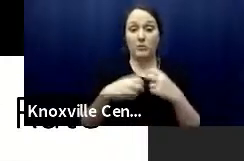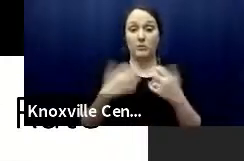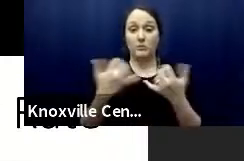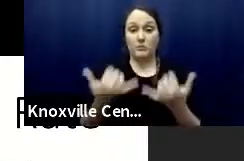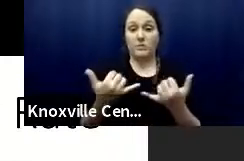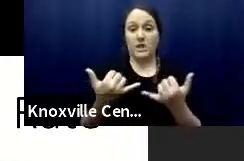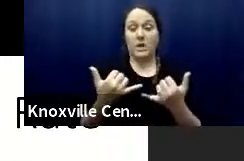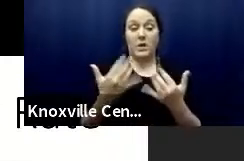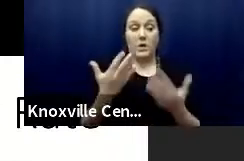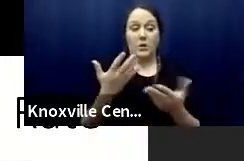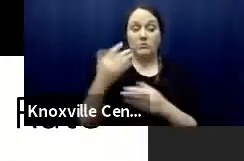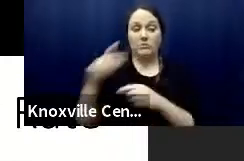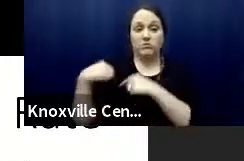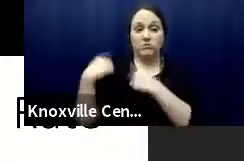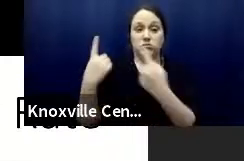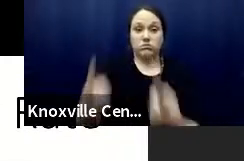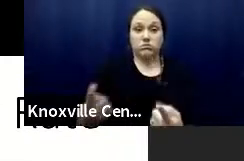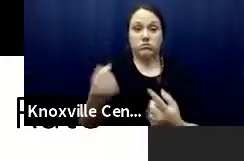may be directional data.